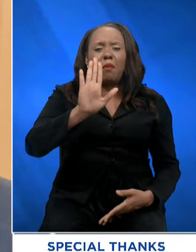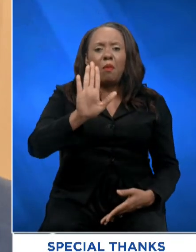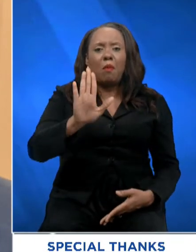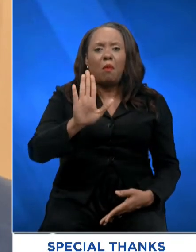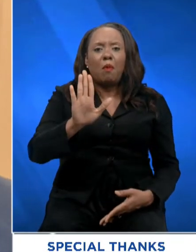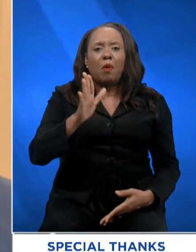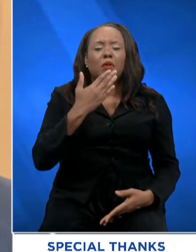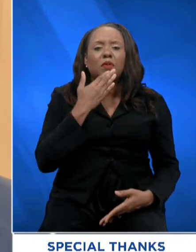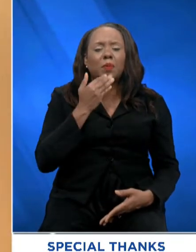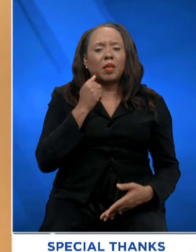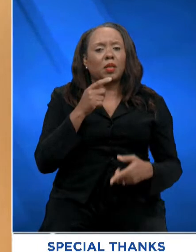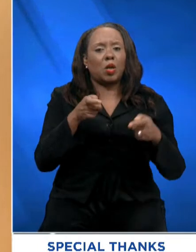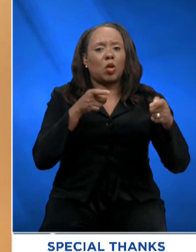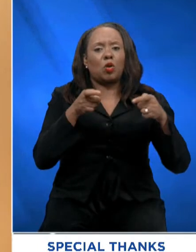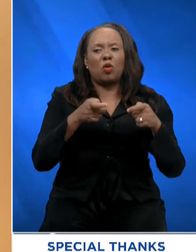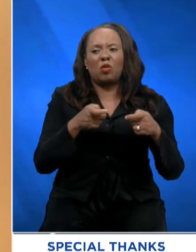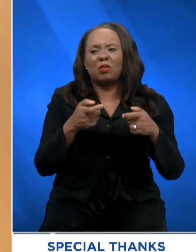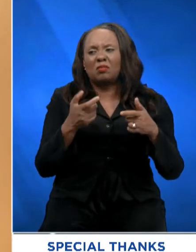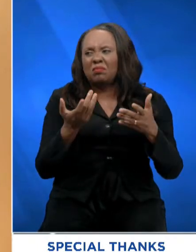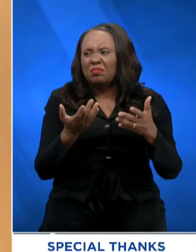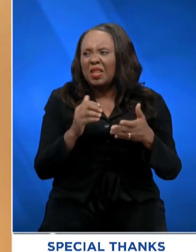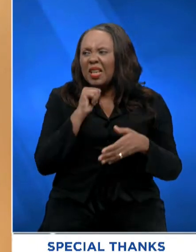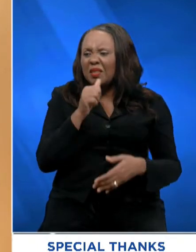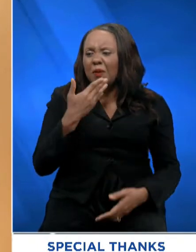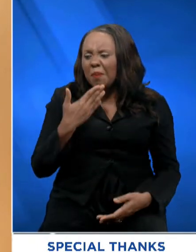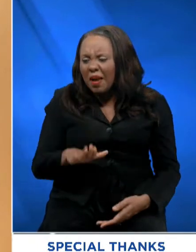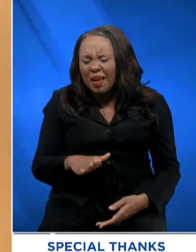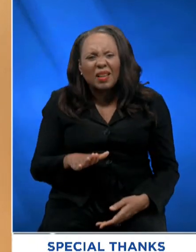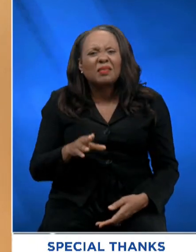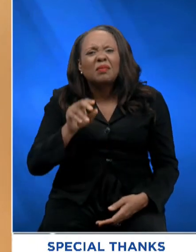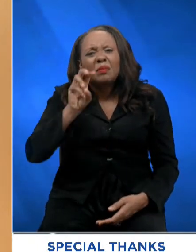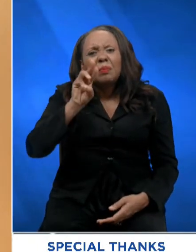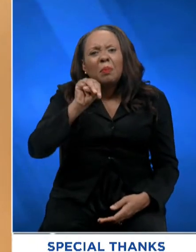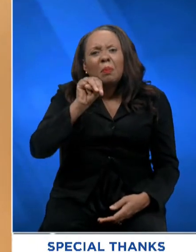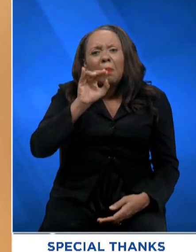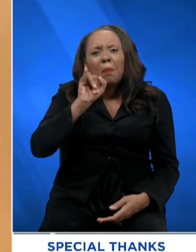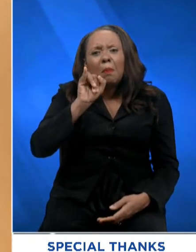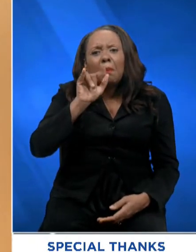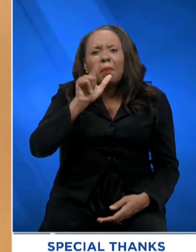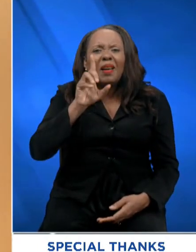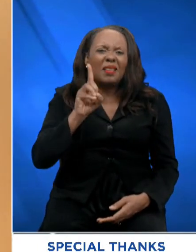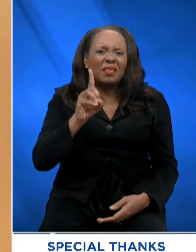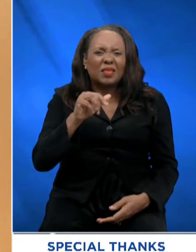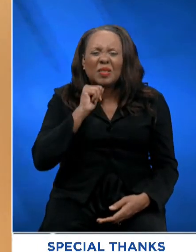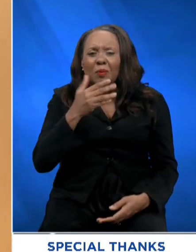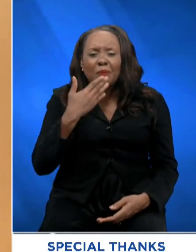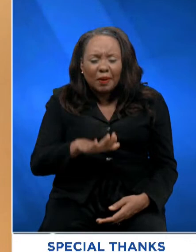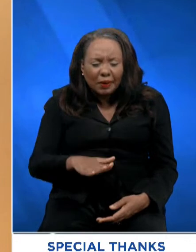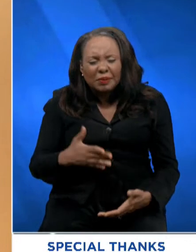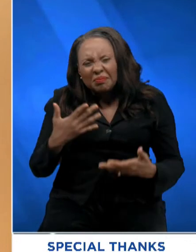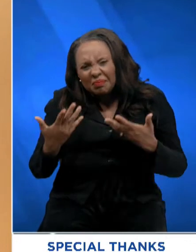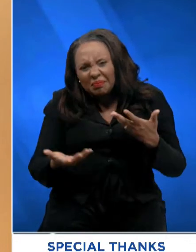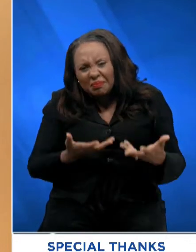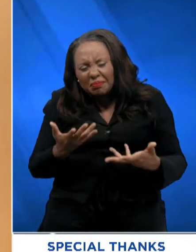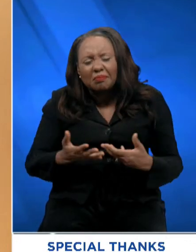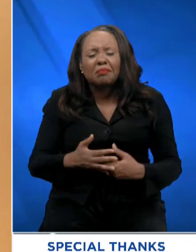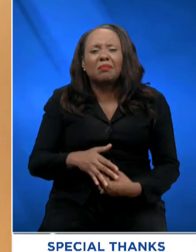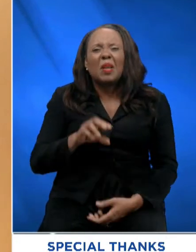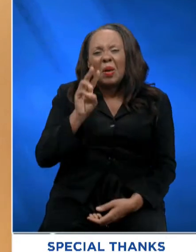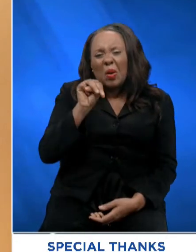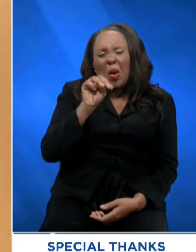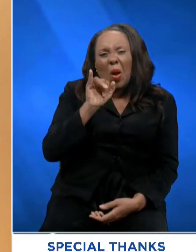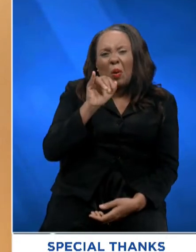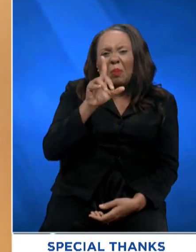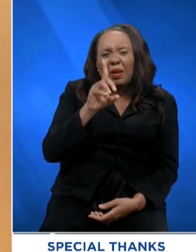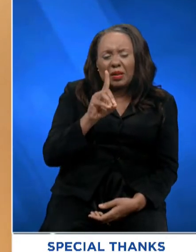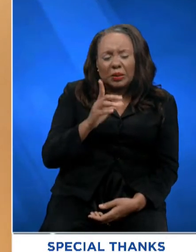diabetes. You're unlikely to advance to the moderate, severe, and even the advanced